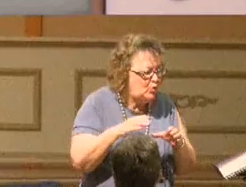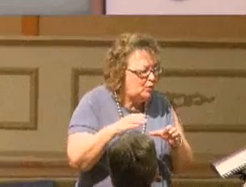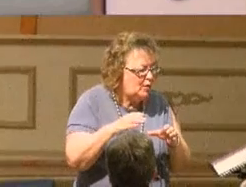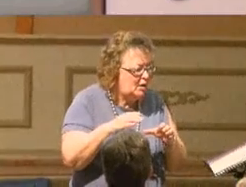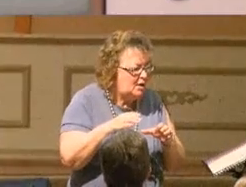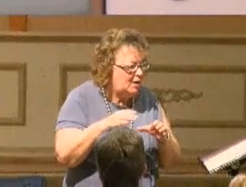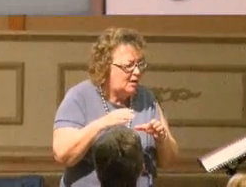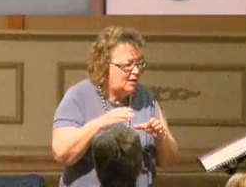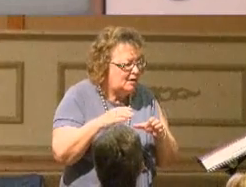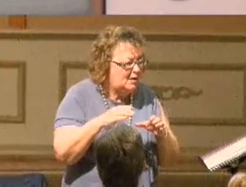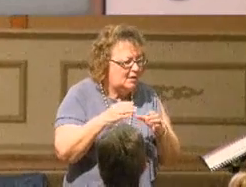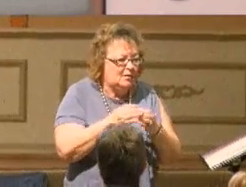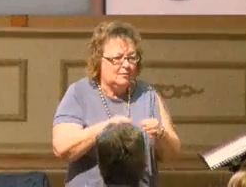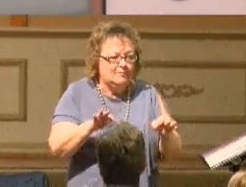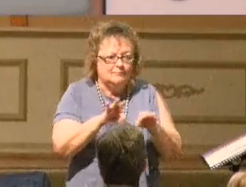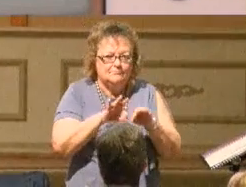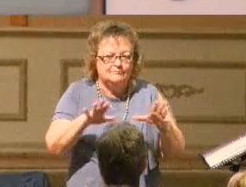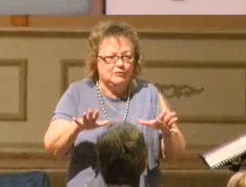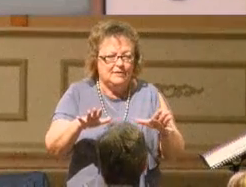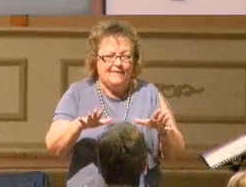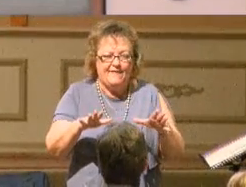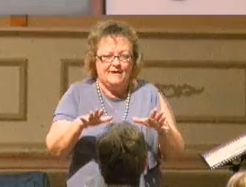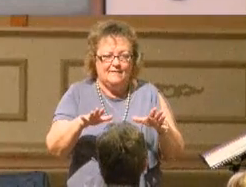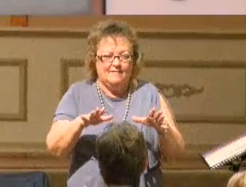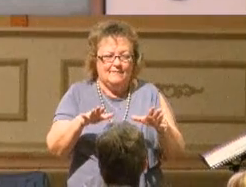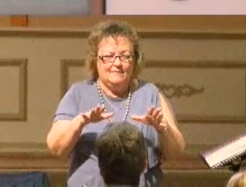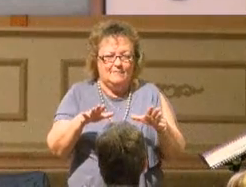My friend, we stand on our own two feet.